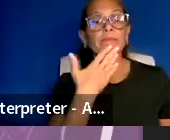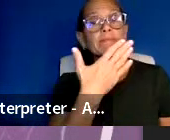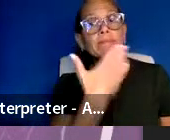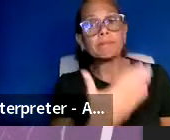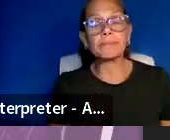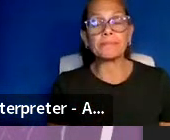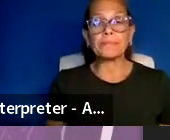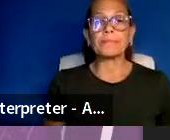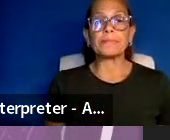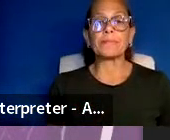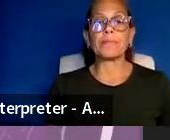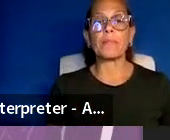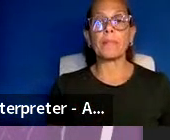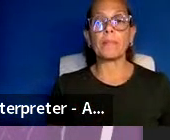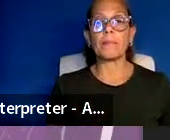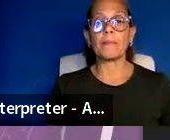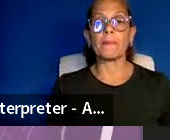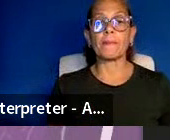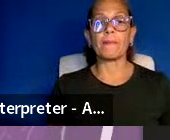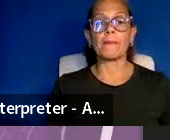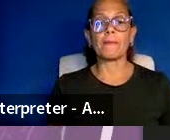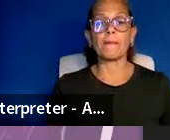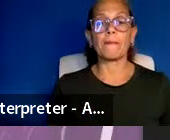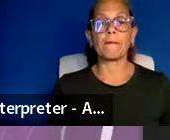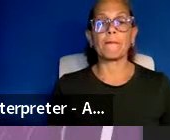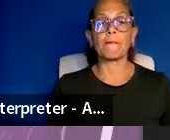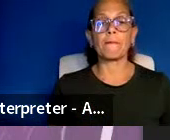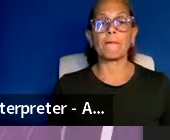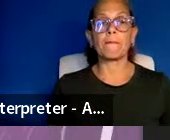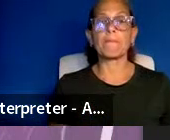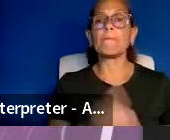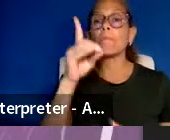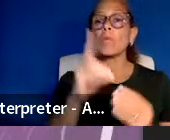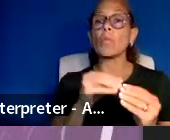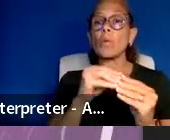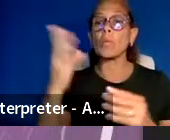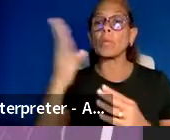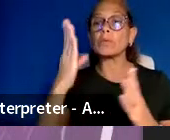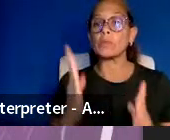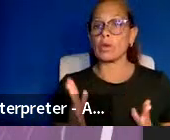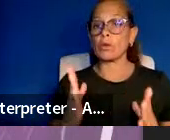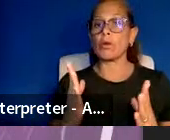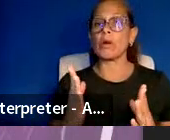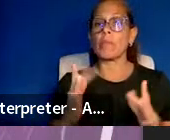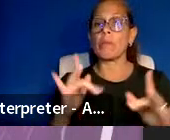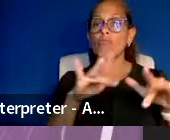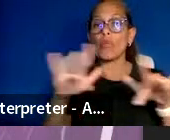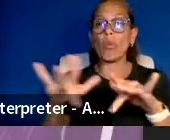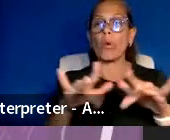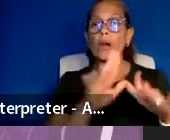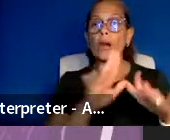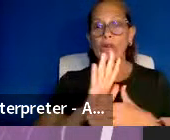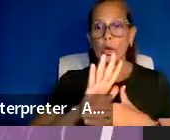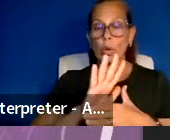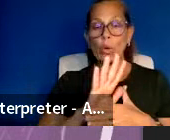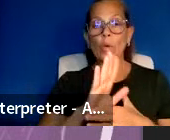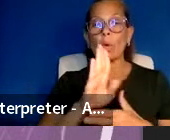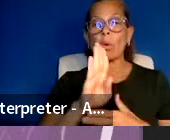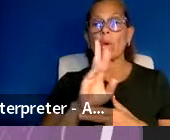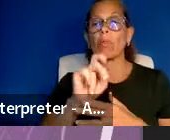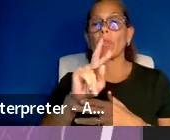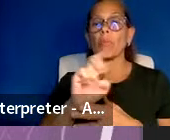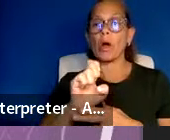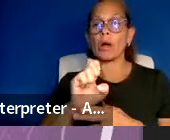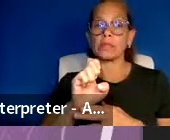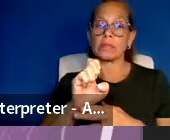Thank you, Councilmember Riley. We have one more speaker tonight that's joining us by recorded video. Bronx Borough President